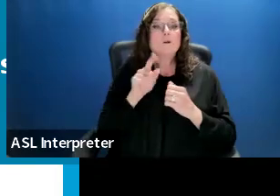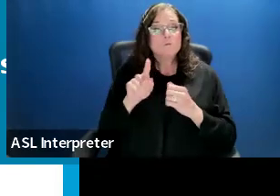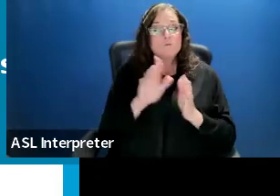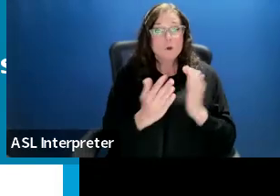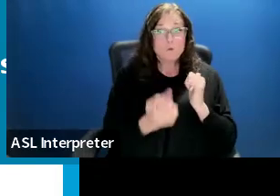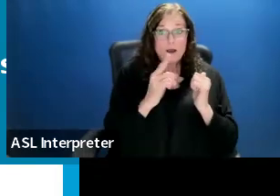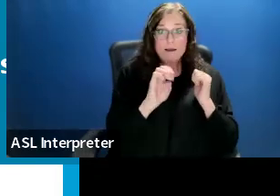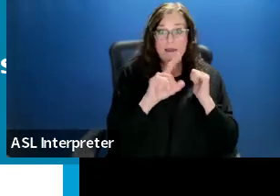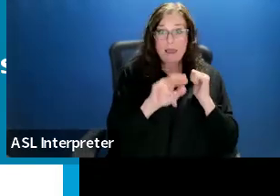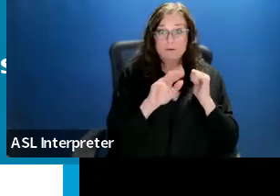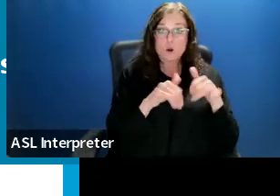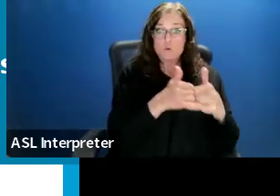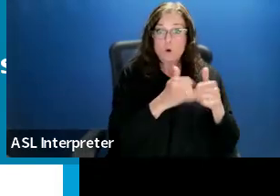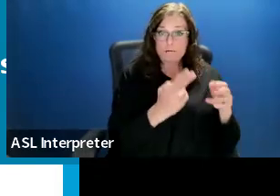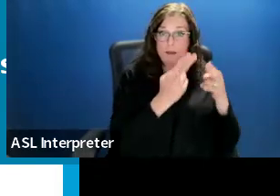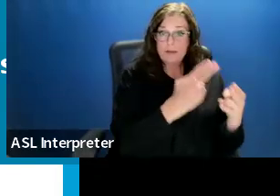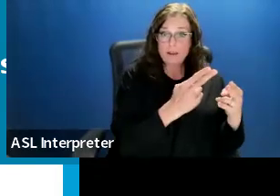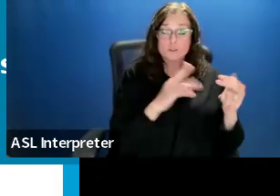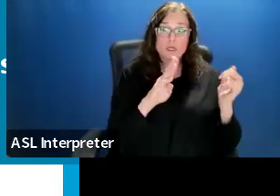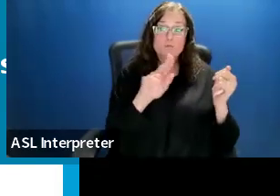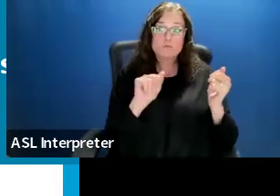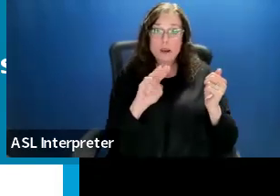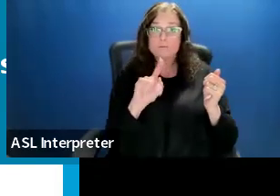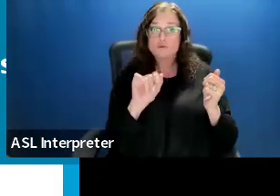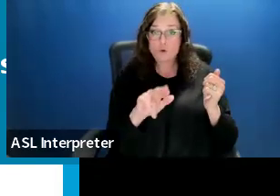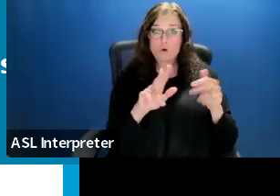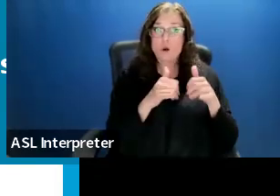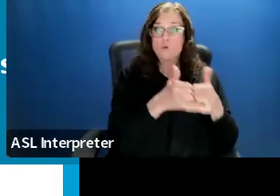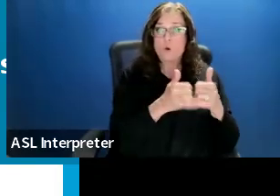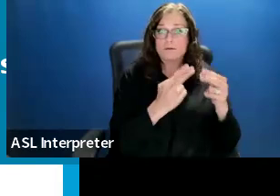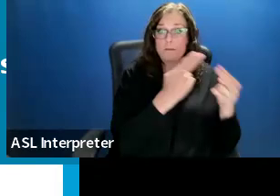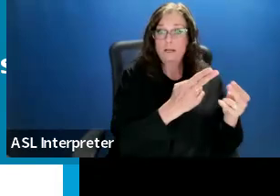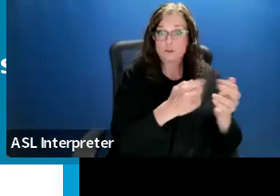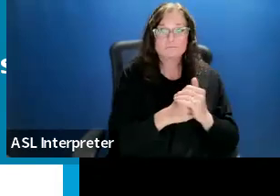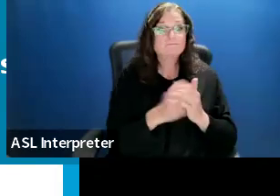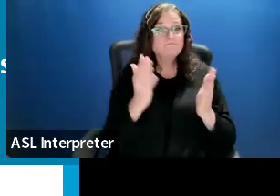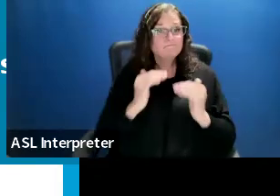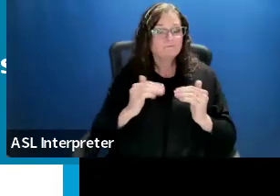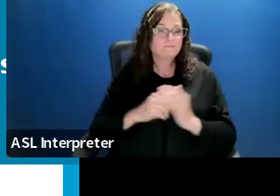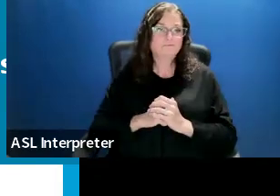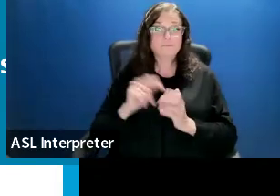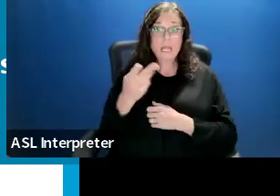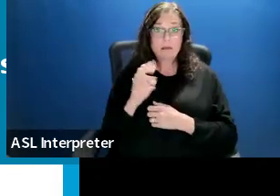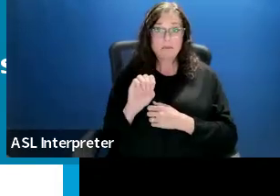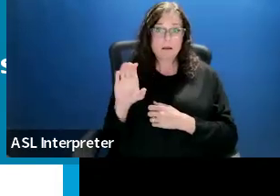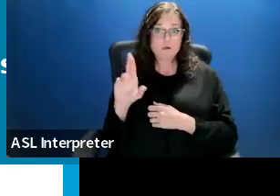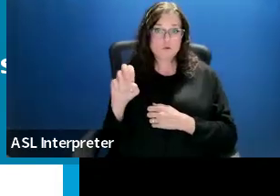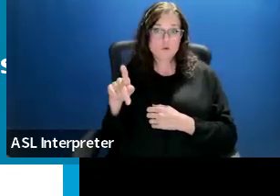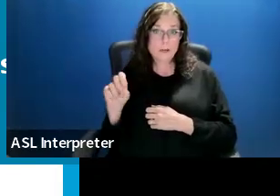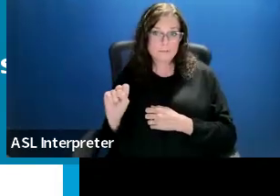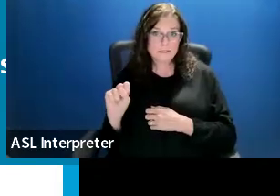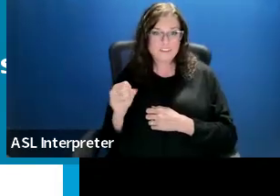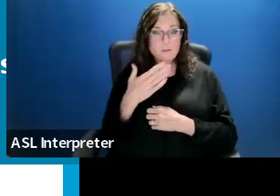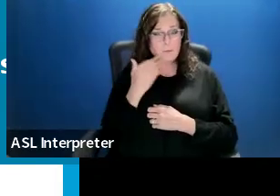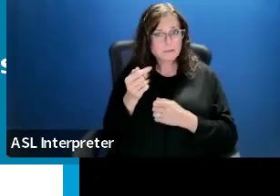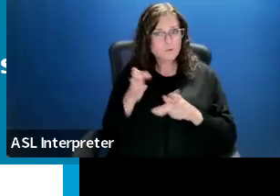an Edgar Award nomination as well as a Bram Stoker Award nomination. Next slide. The Creeps. I think the best